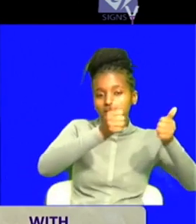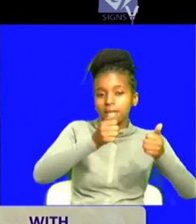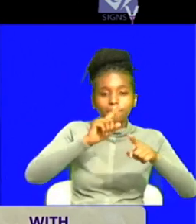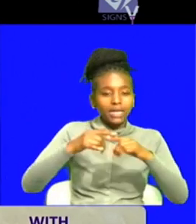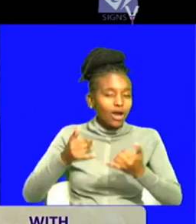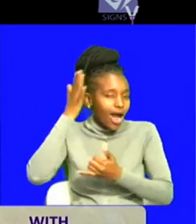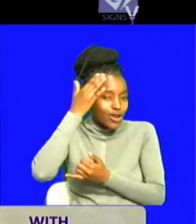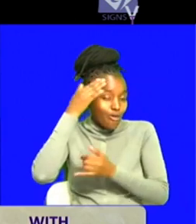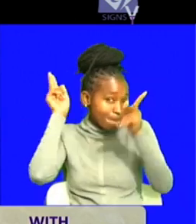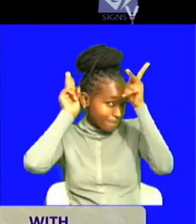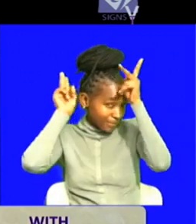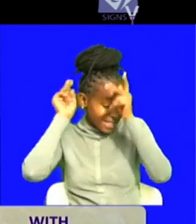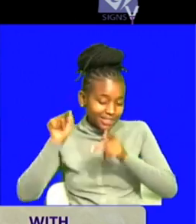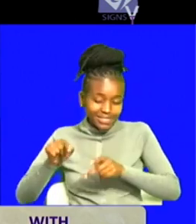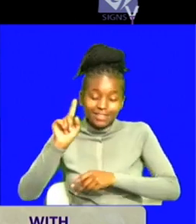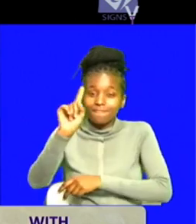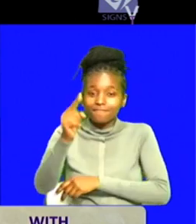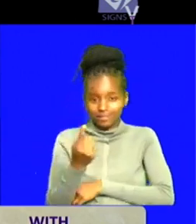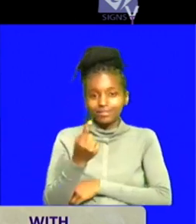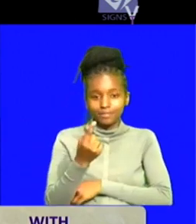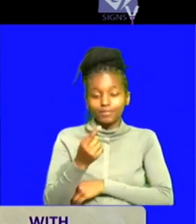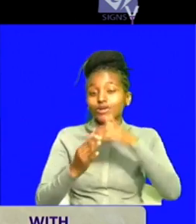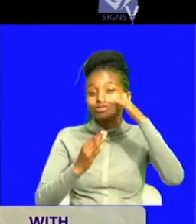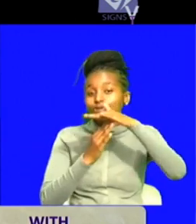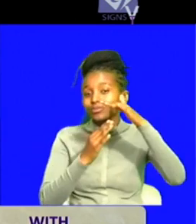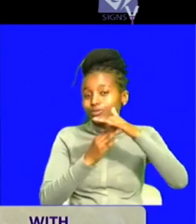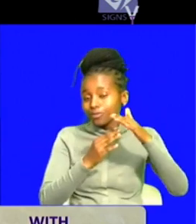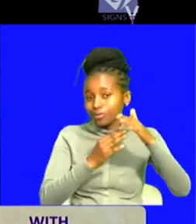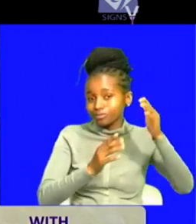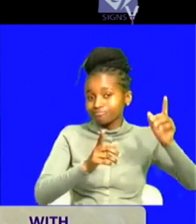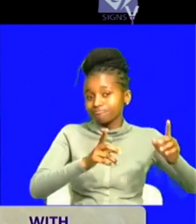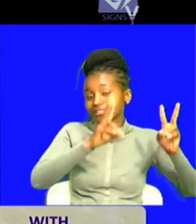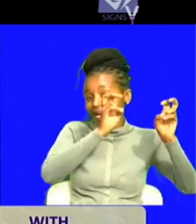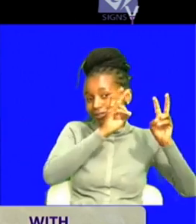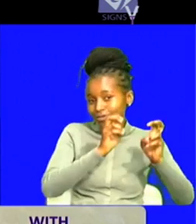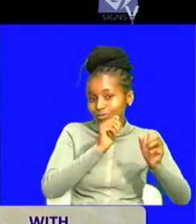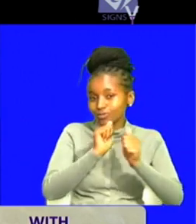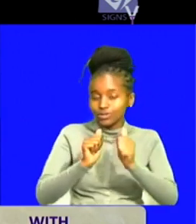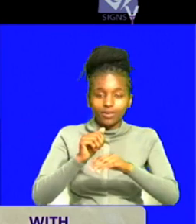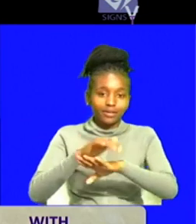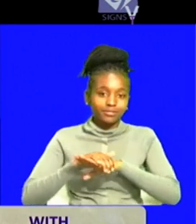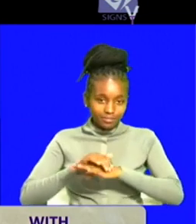Homeboyz, this is their first ever major title ticket,